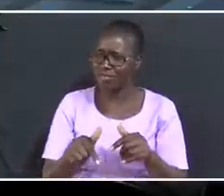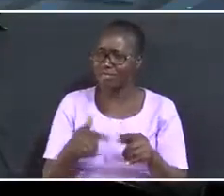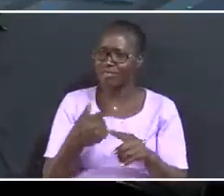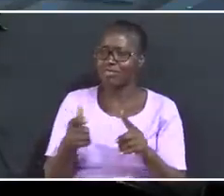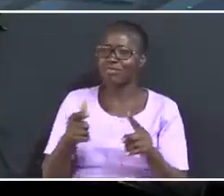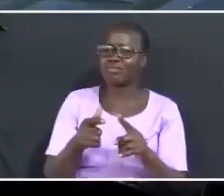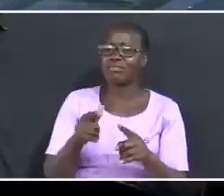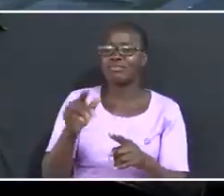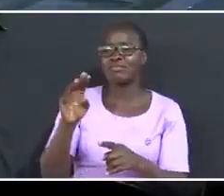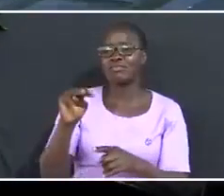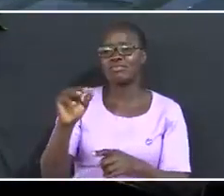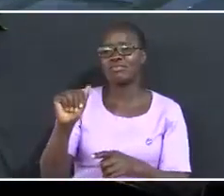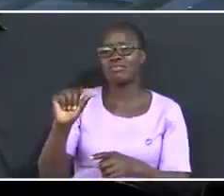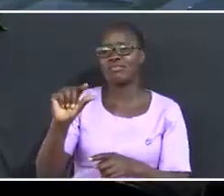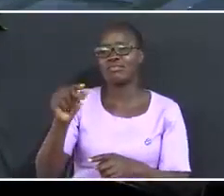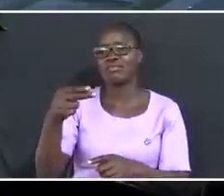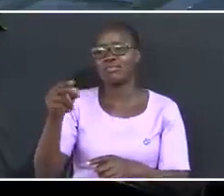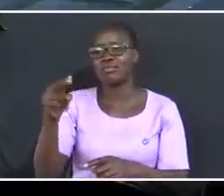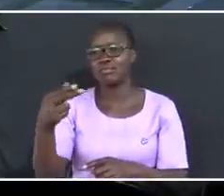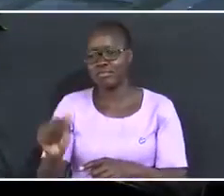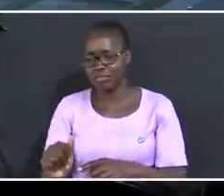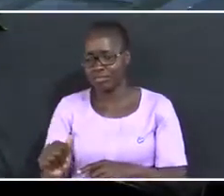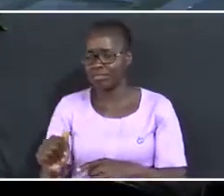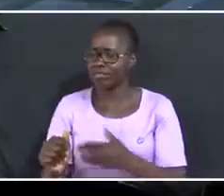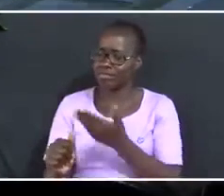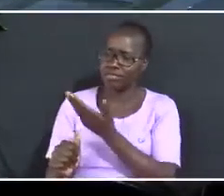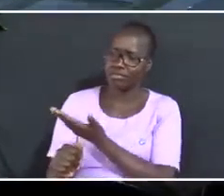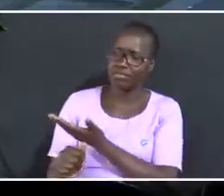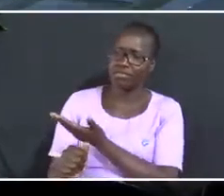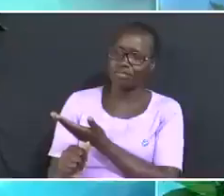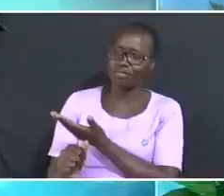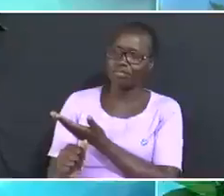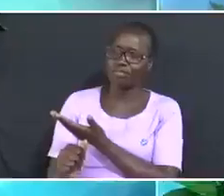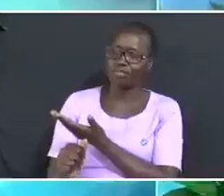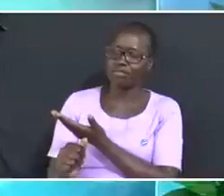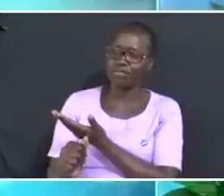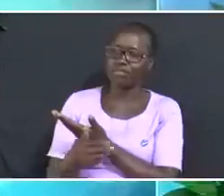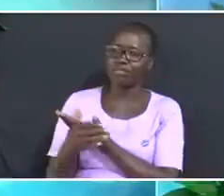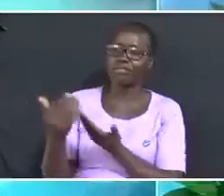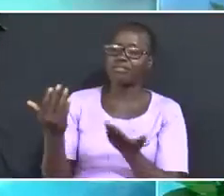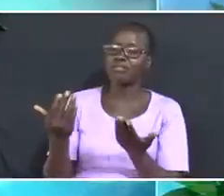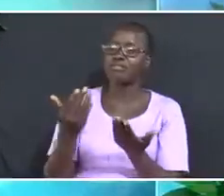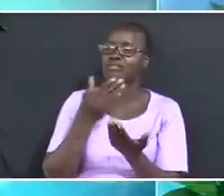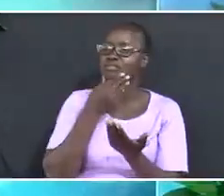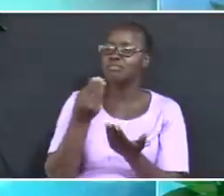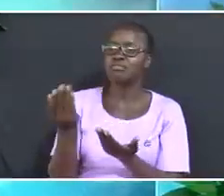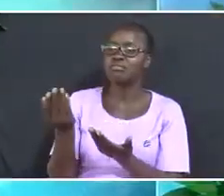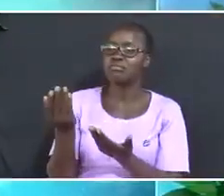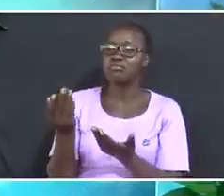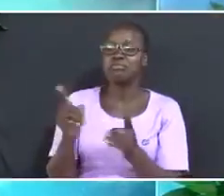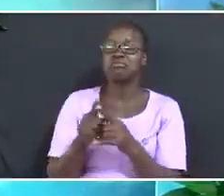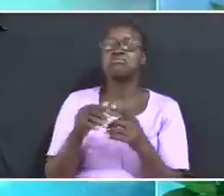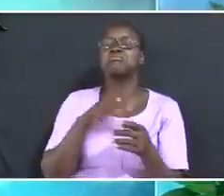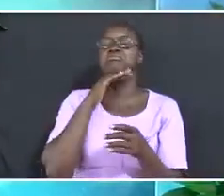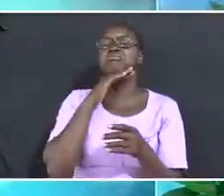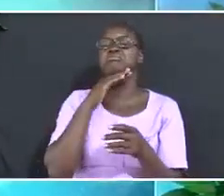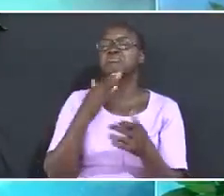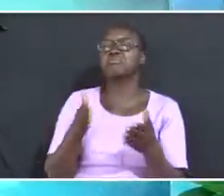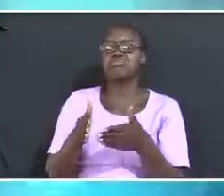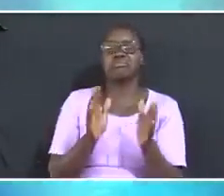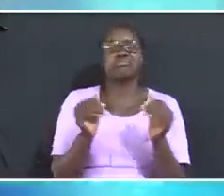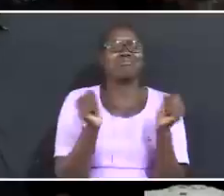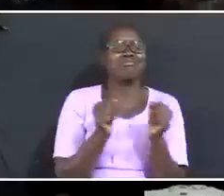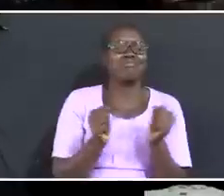broken hearts. Last year, the other son died. Now there's only remaining one, very old. You know, there's a lot